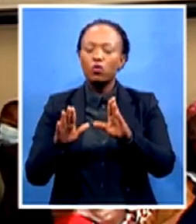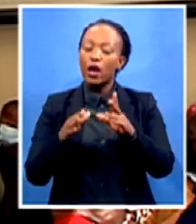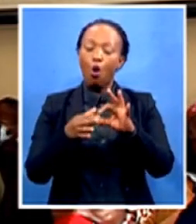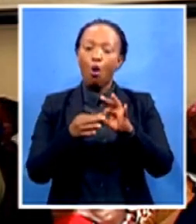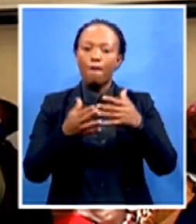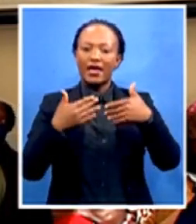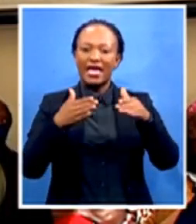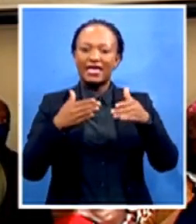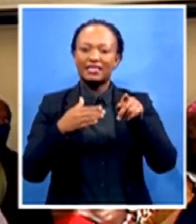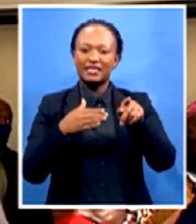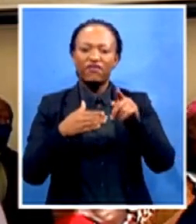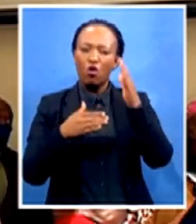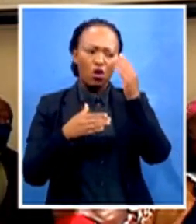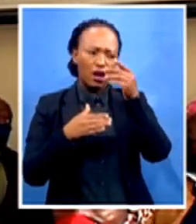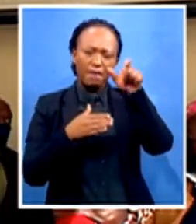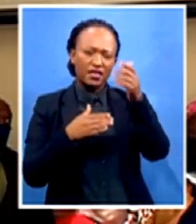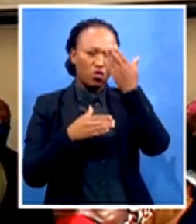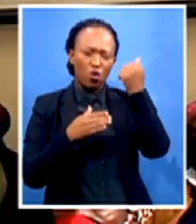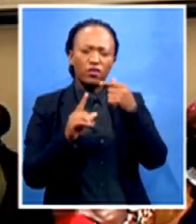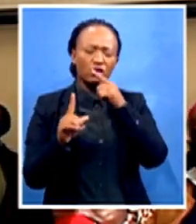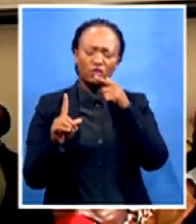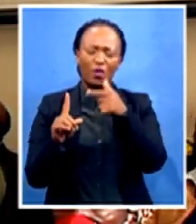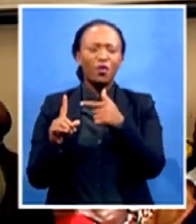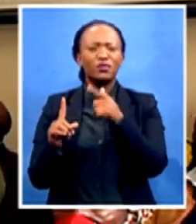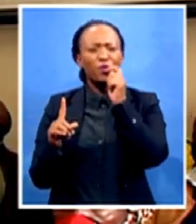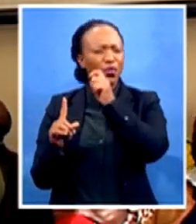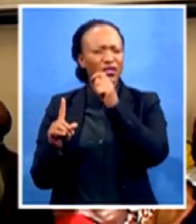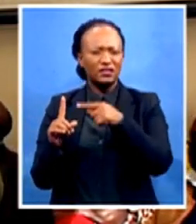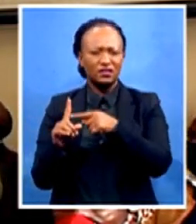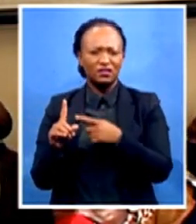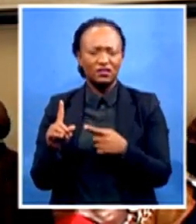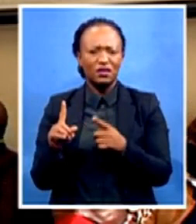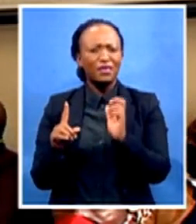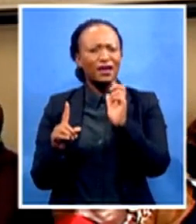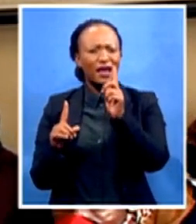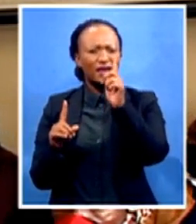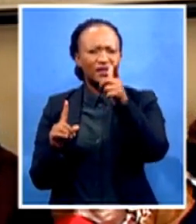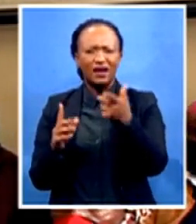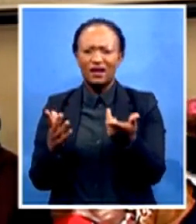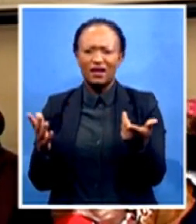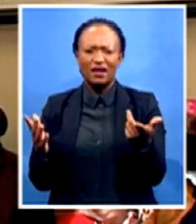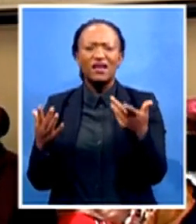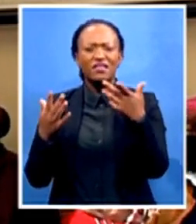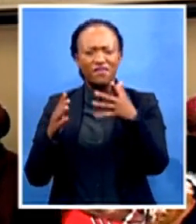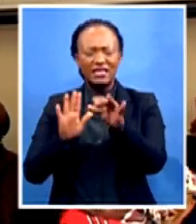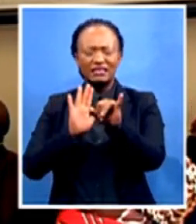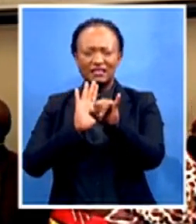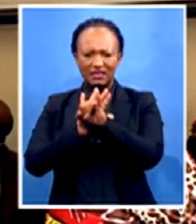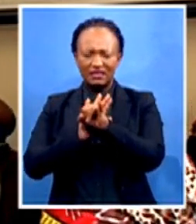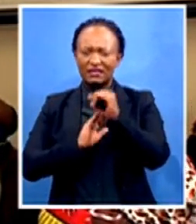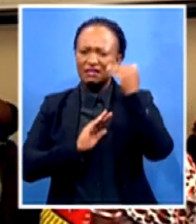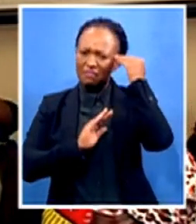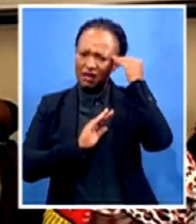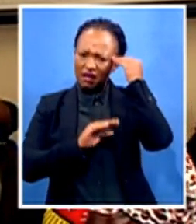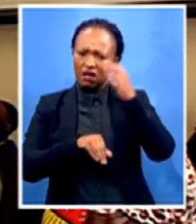witch, only to find later that she had been diagnosed with schizophrenia. She told them in that